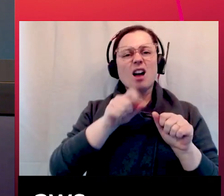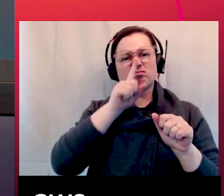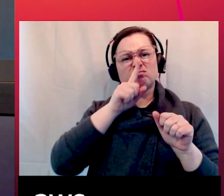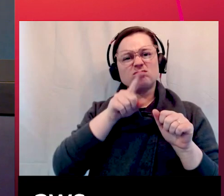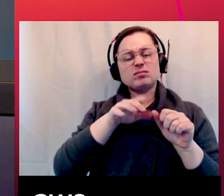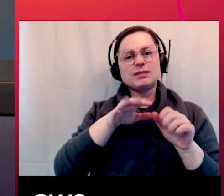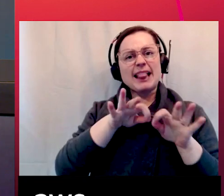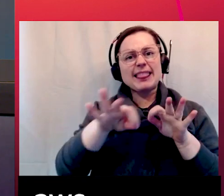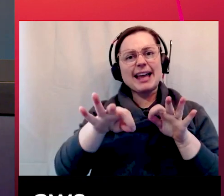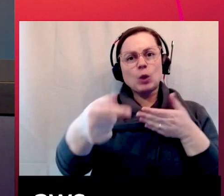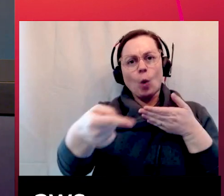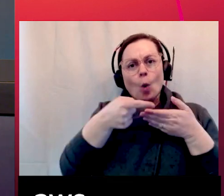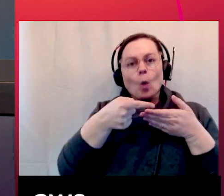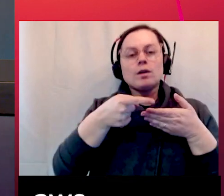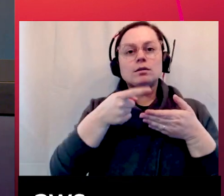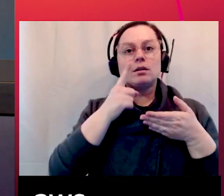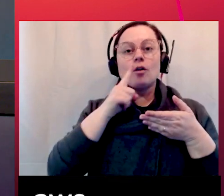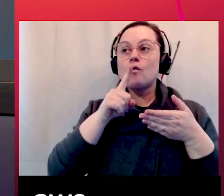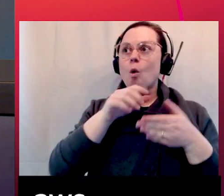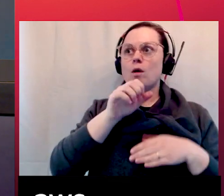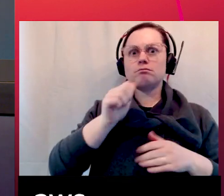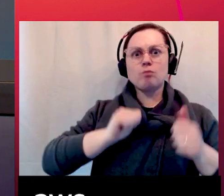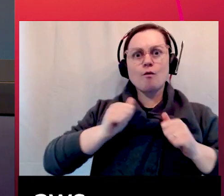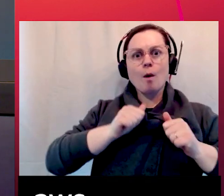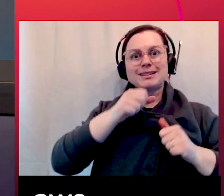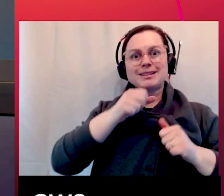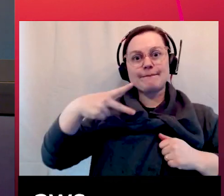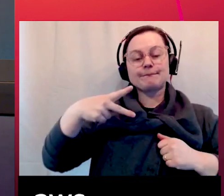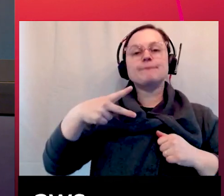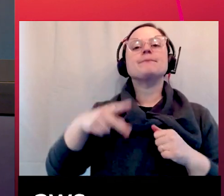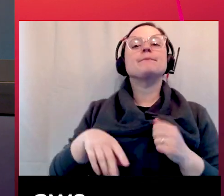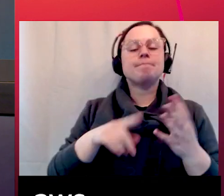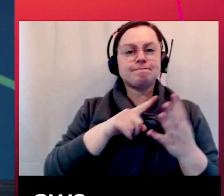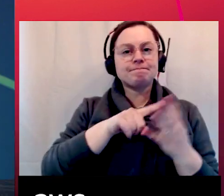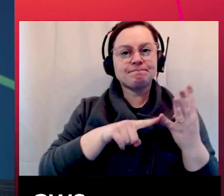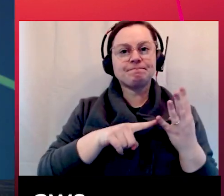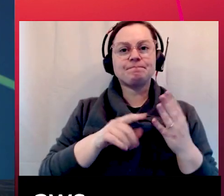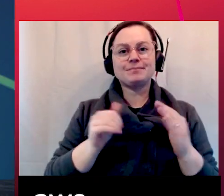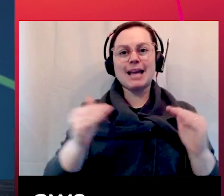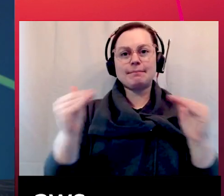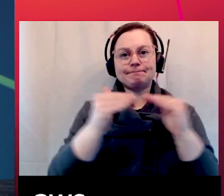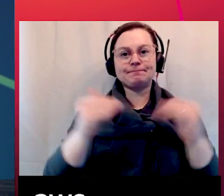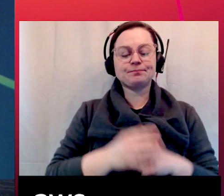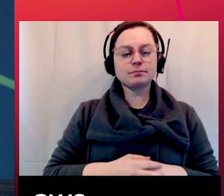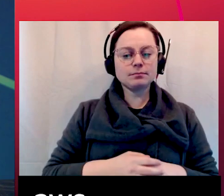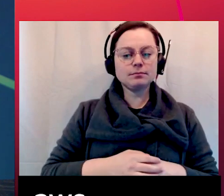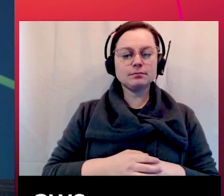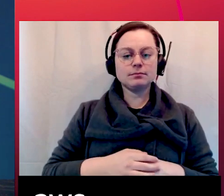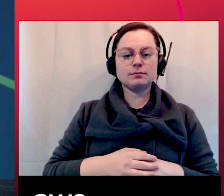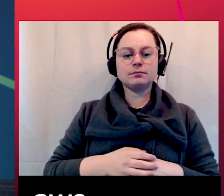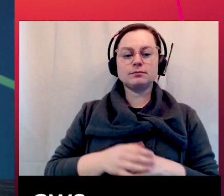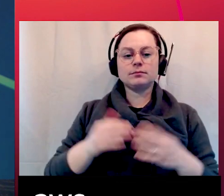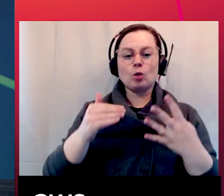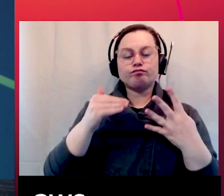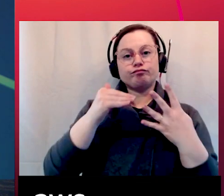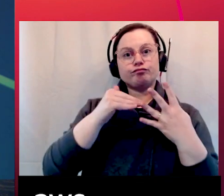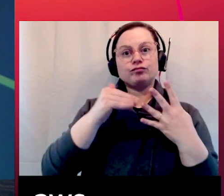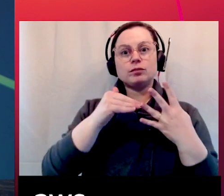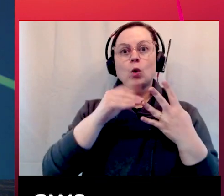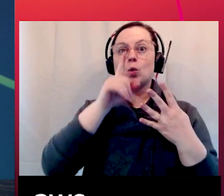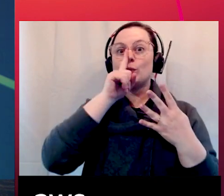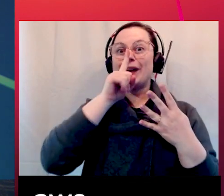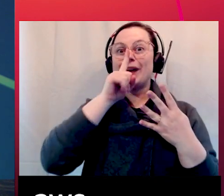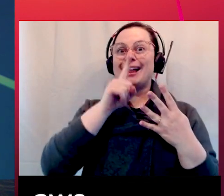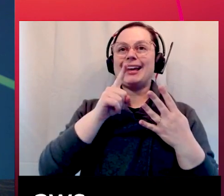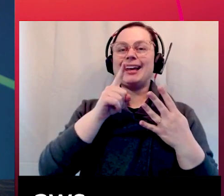predictable performance for your applications. The third piece is what we are known in the industry really remarkably well,